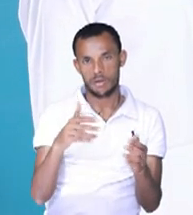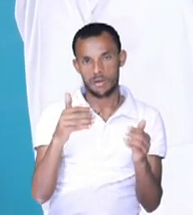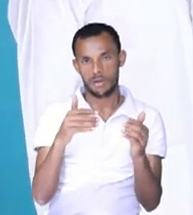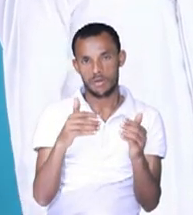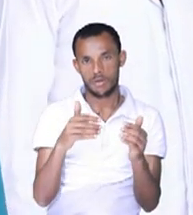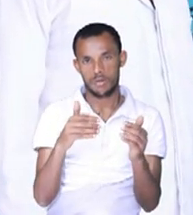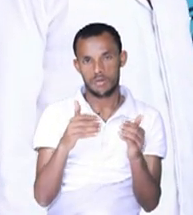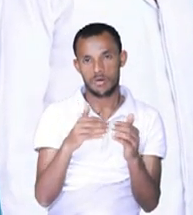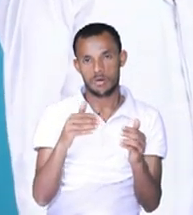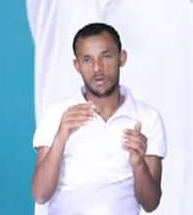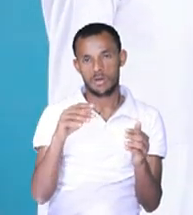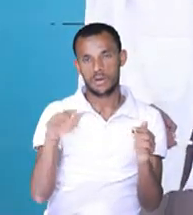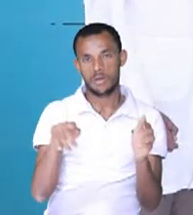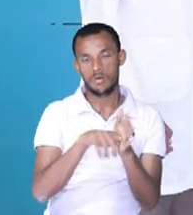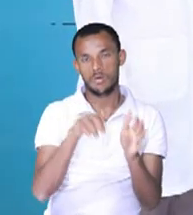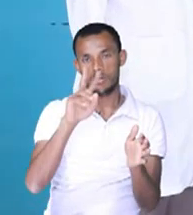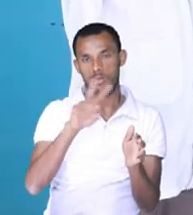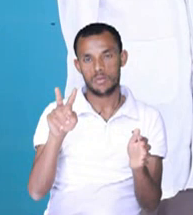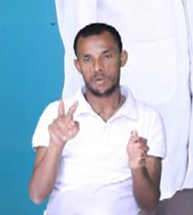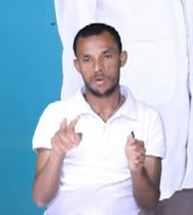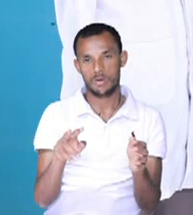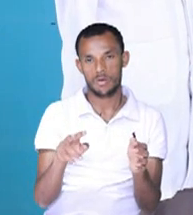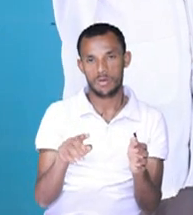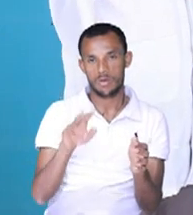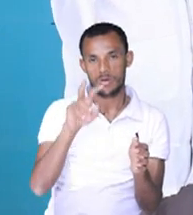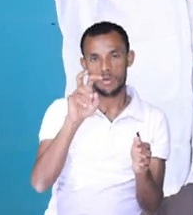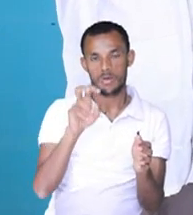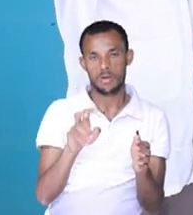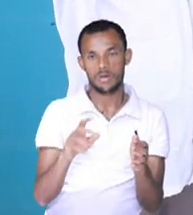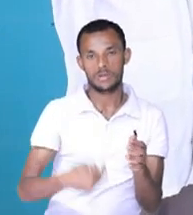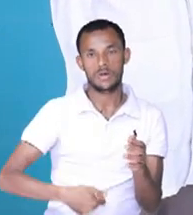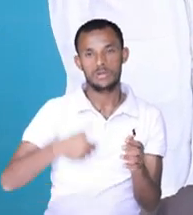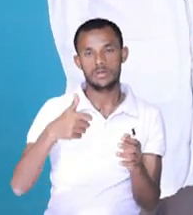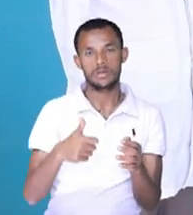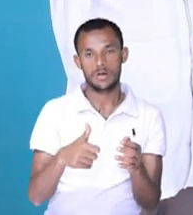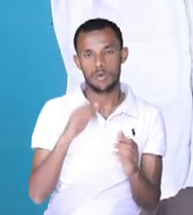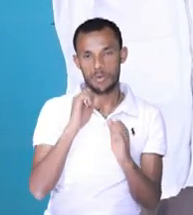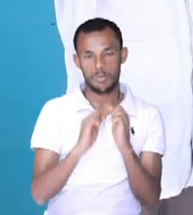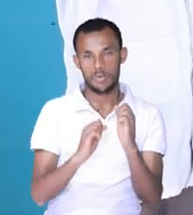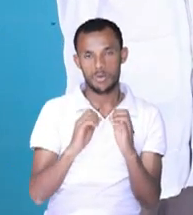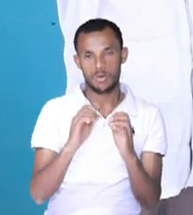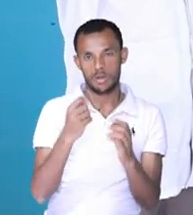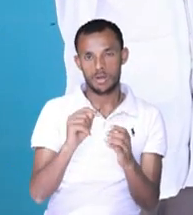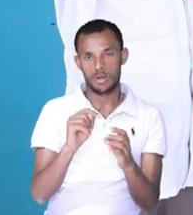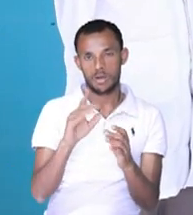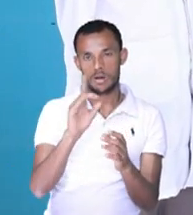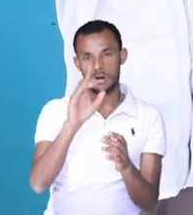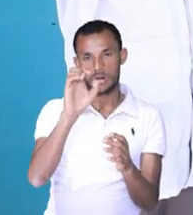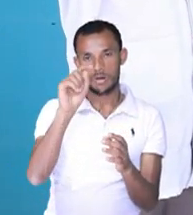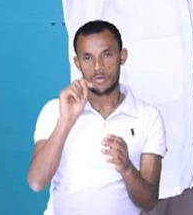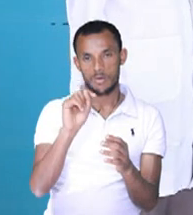equal to have negative 22 the answer for that question. The other one, compute the determinant of each of the